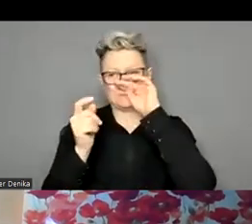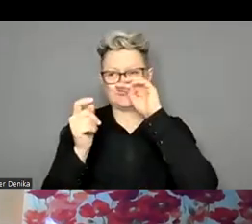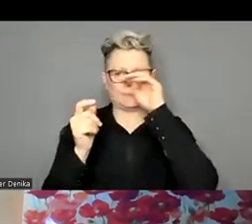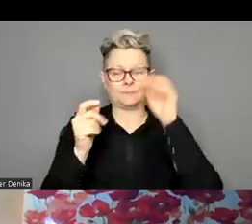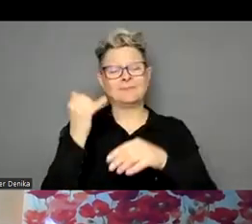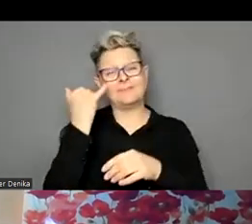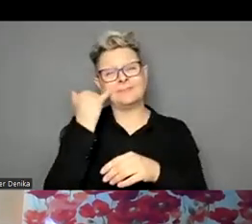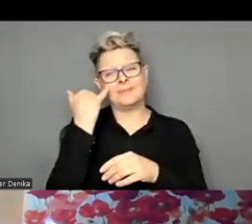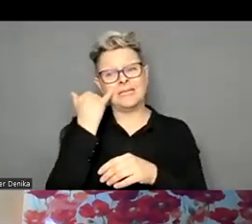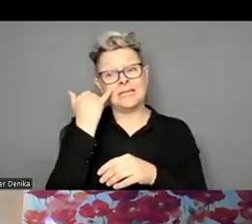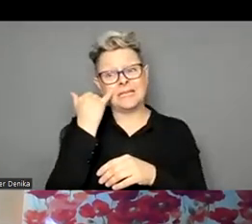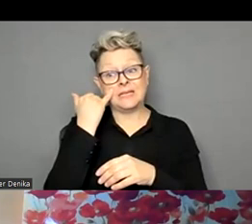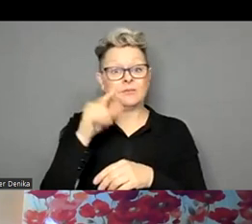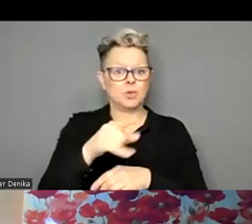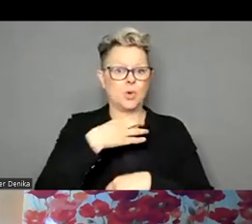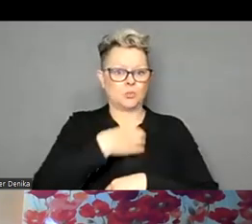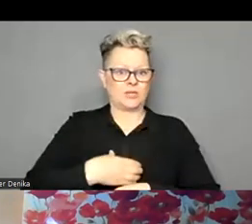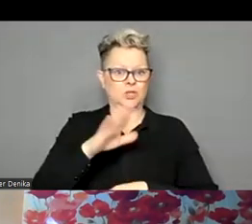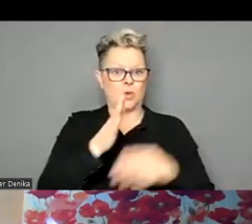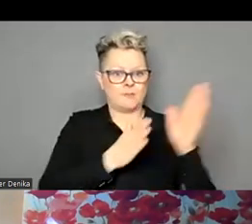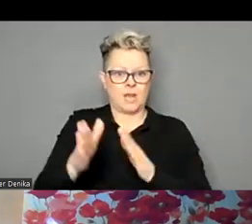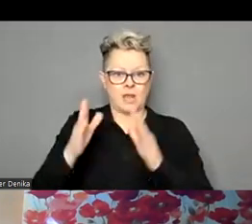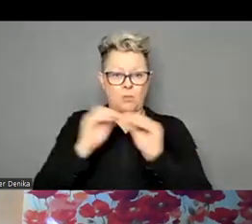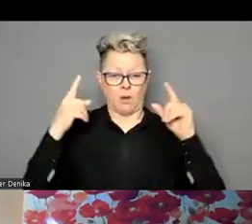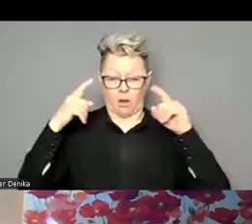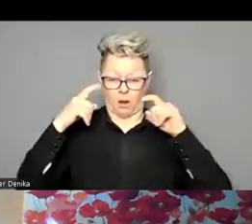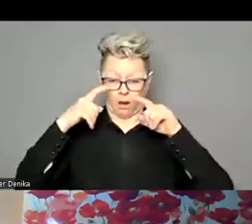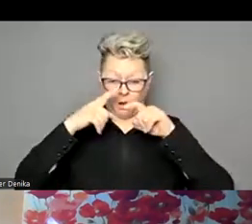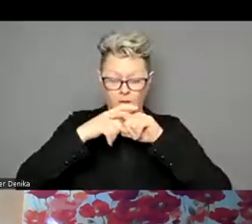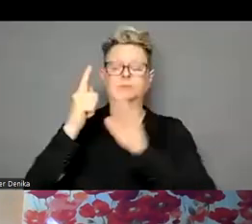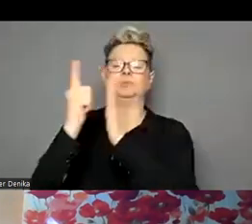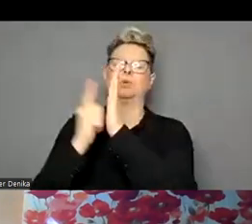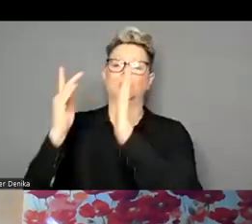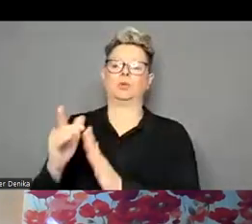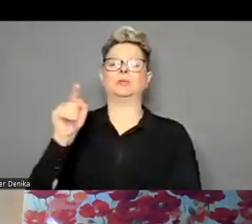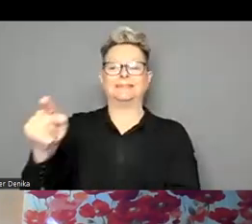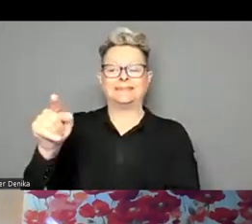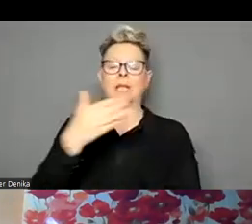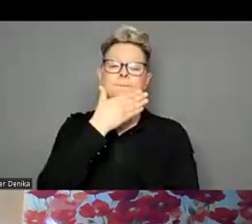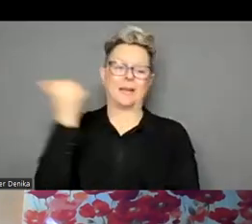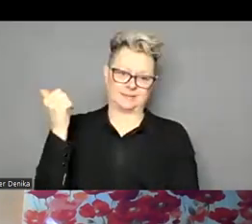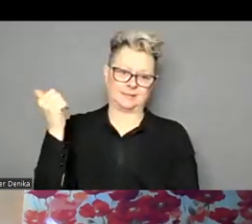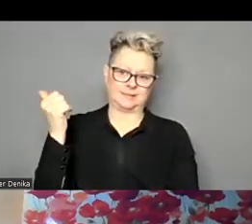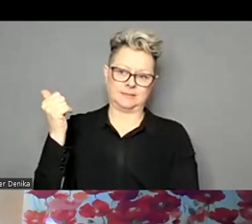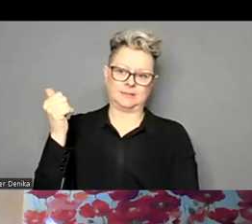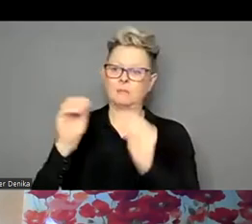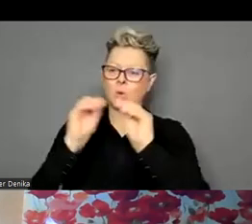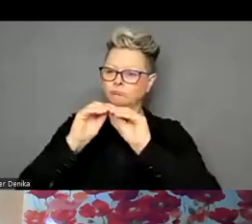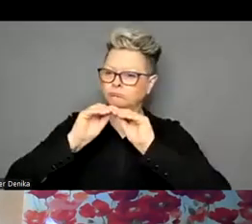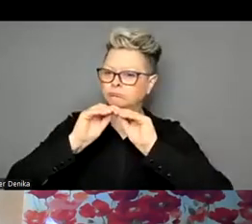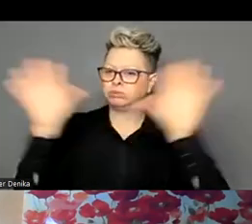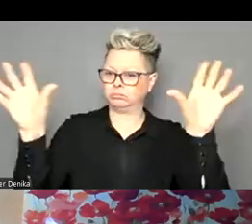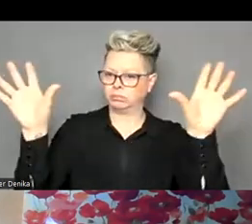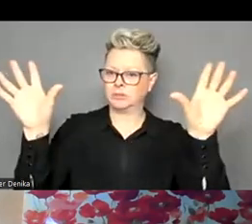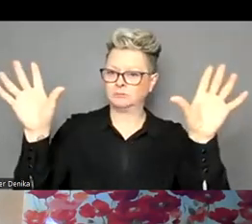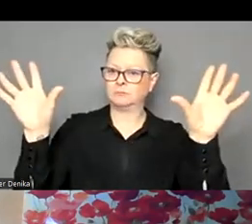wishes become more complicated, the value of having a lawyer draft it and plan for different contingencies becomes